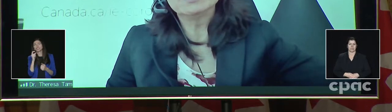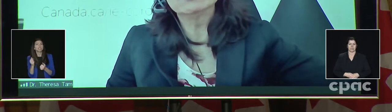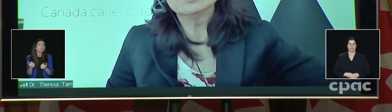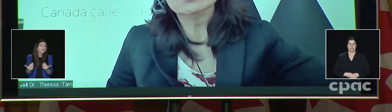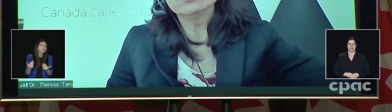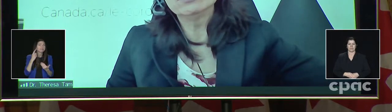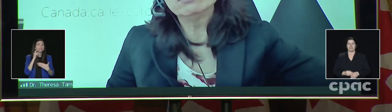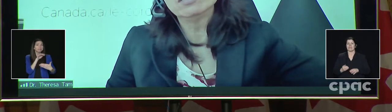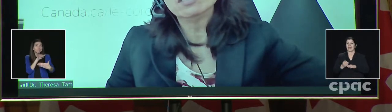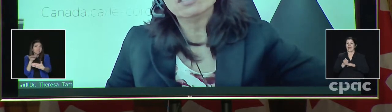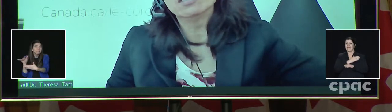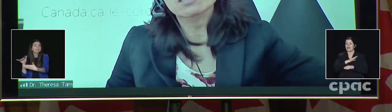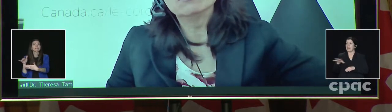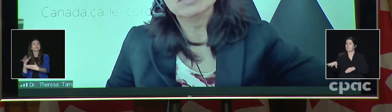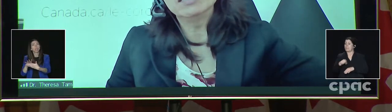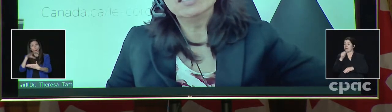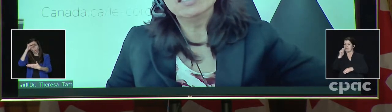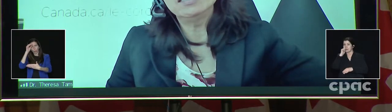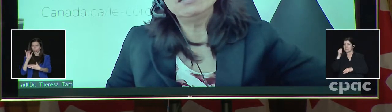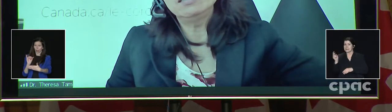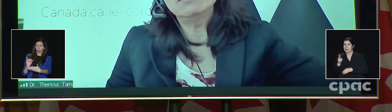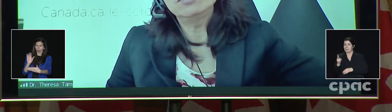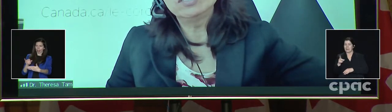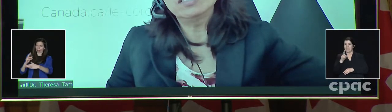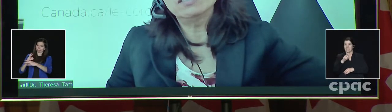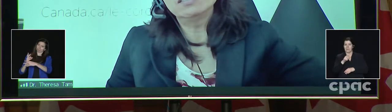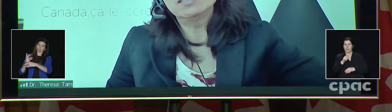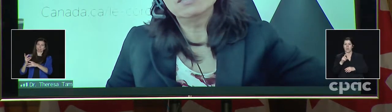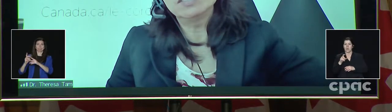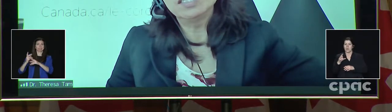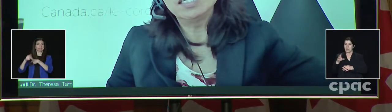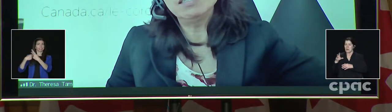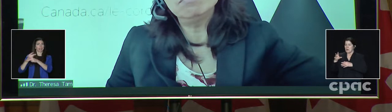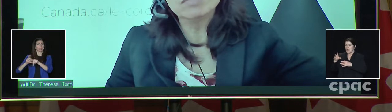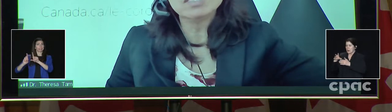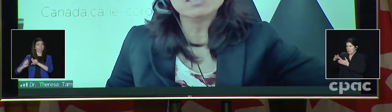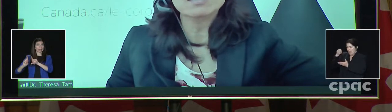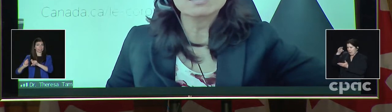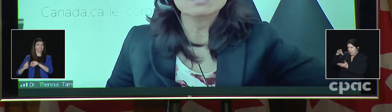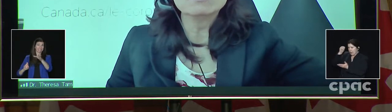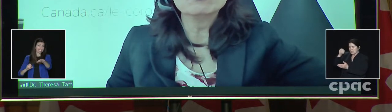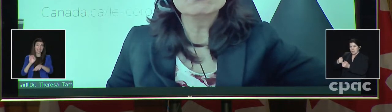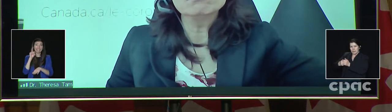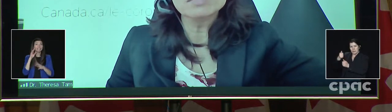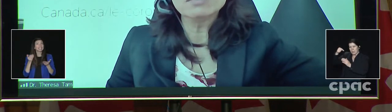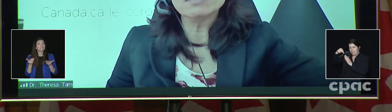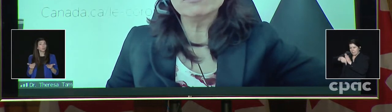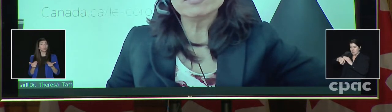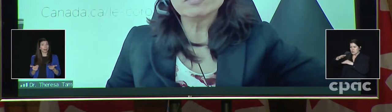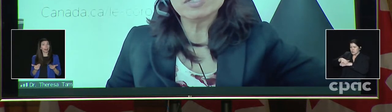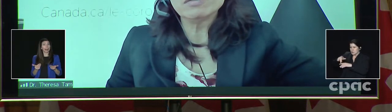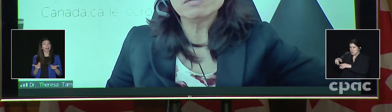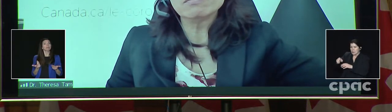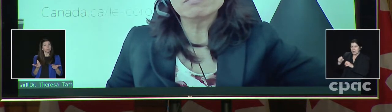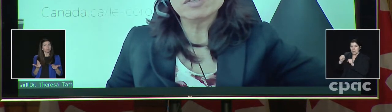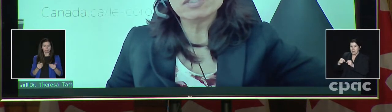what it can or cannot do. And that if you tested yourself today, there are